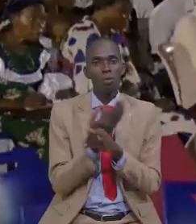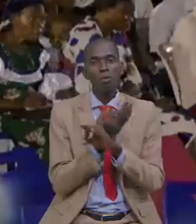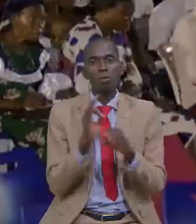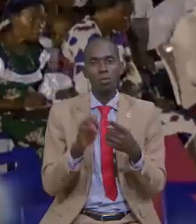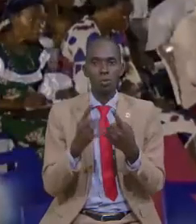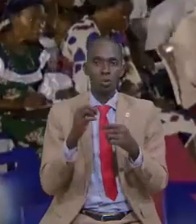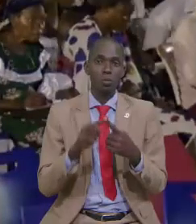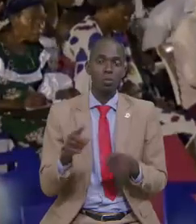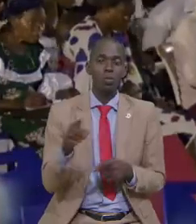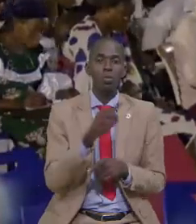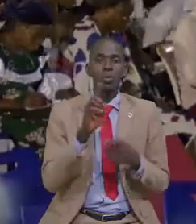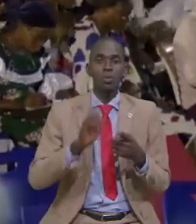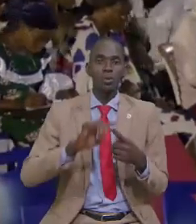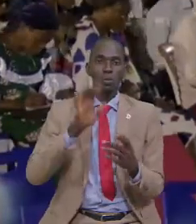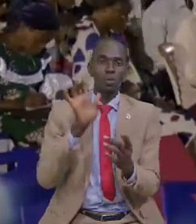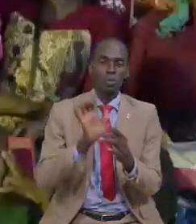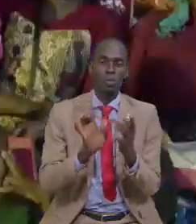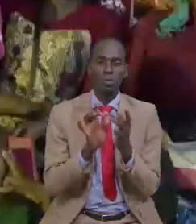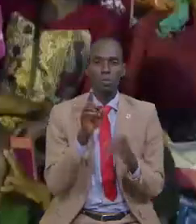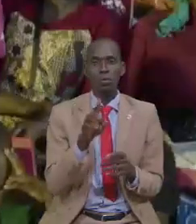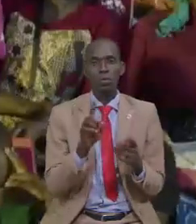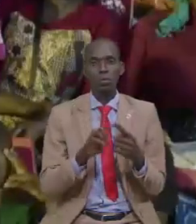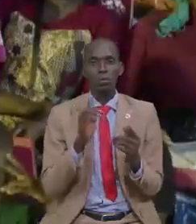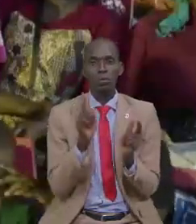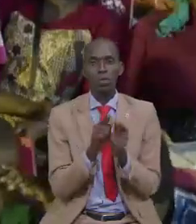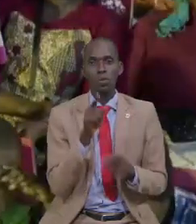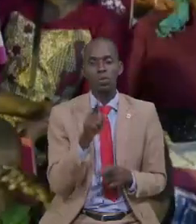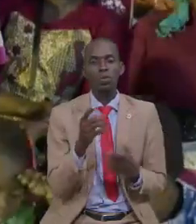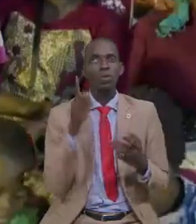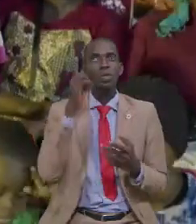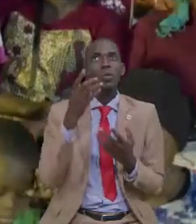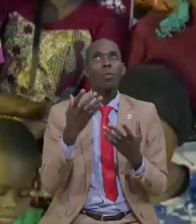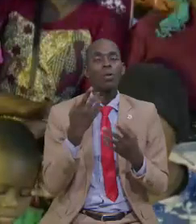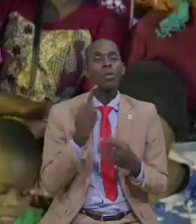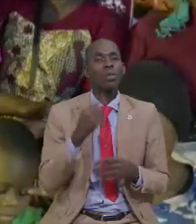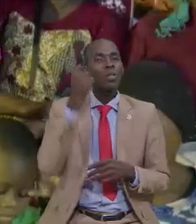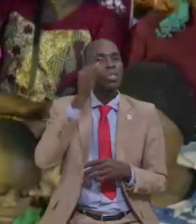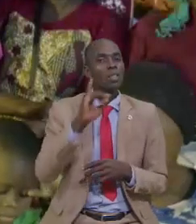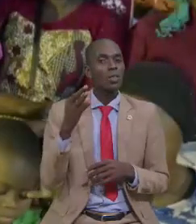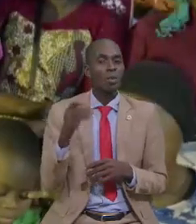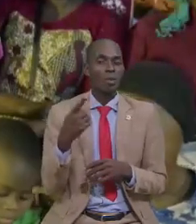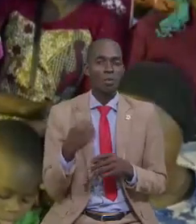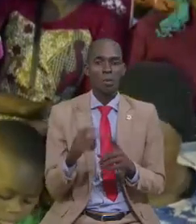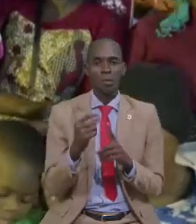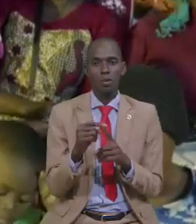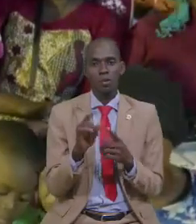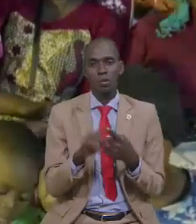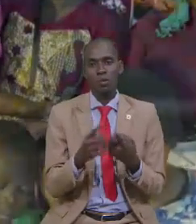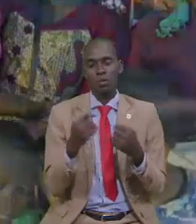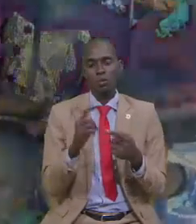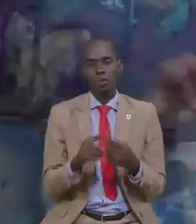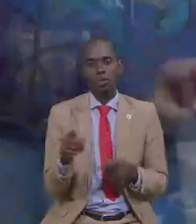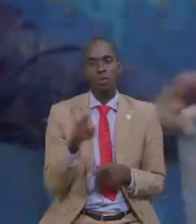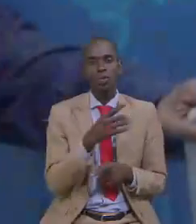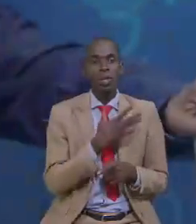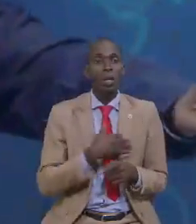to get to you. He wants the understanding of the message of freedom to come to you, and for